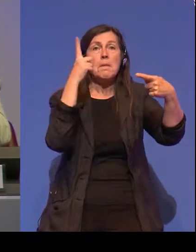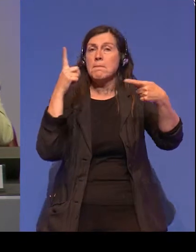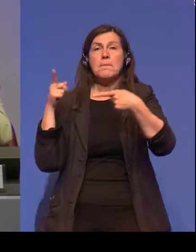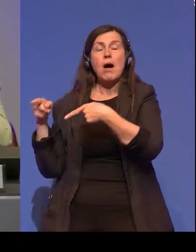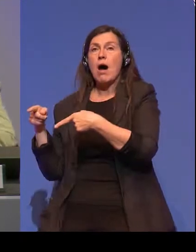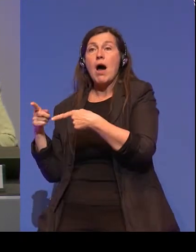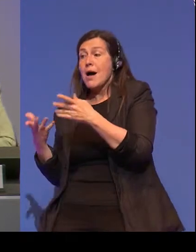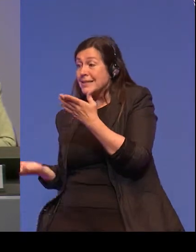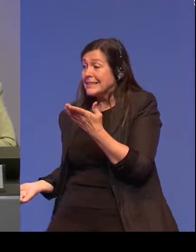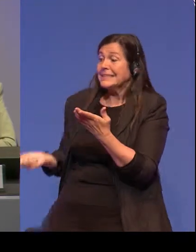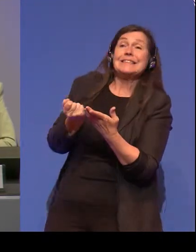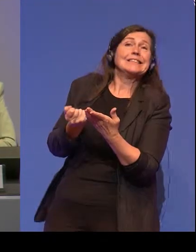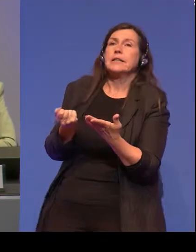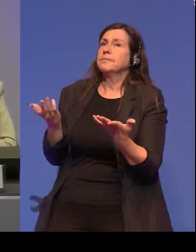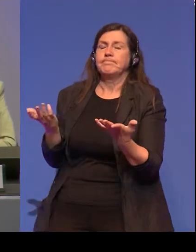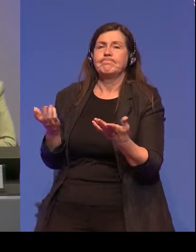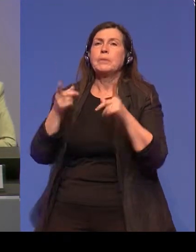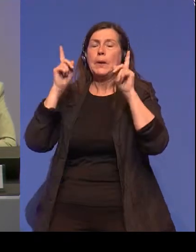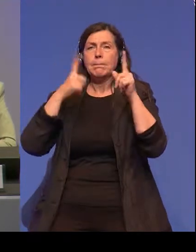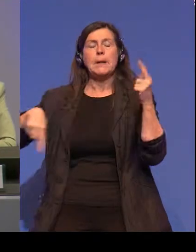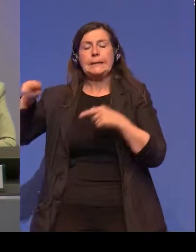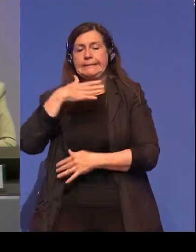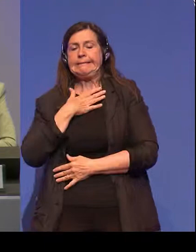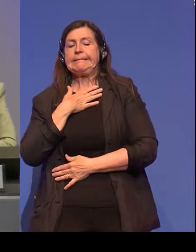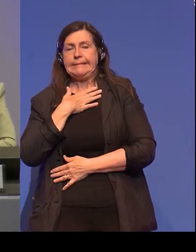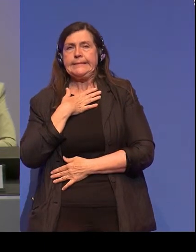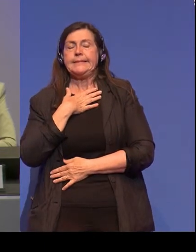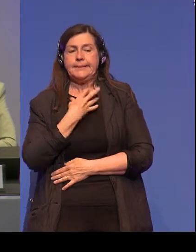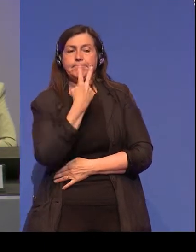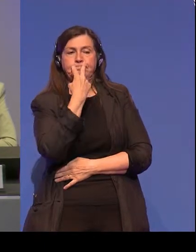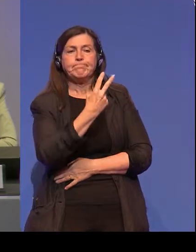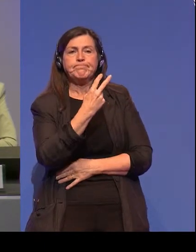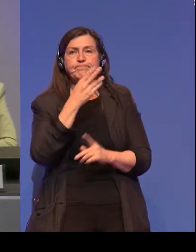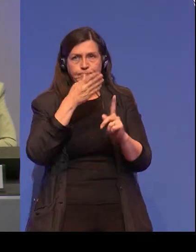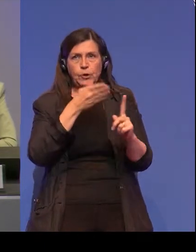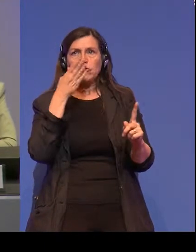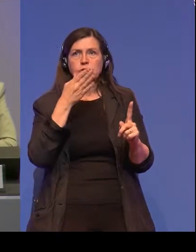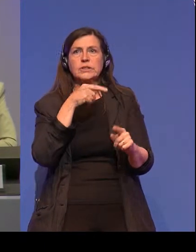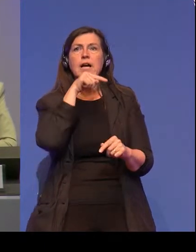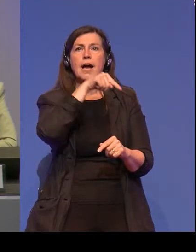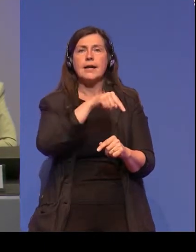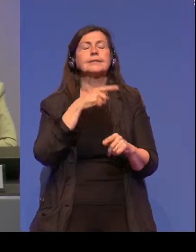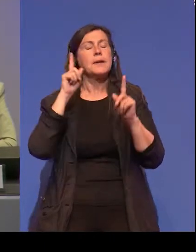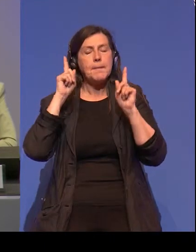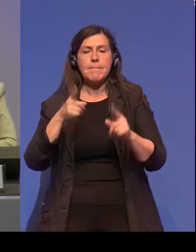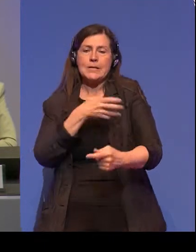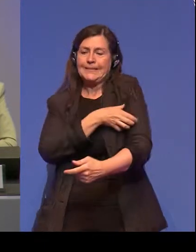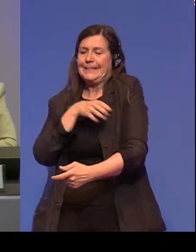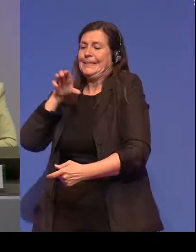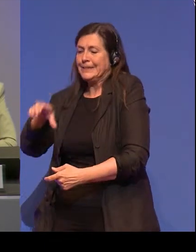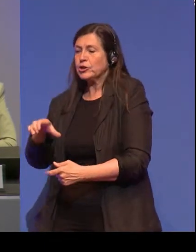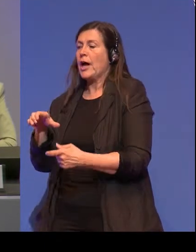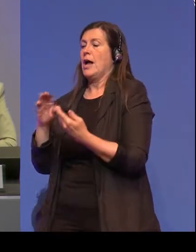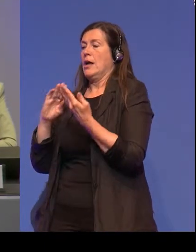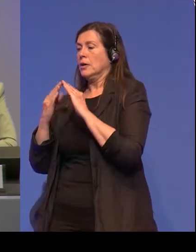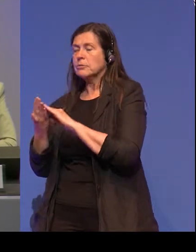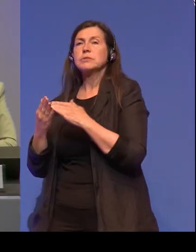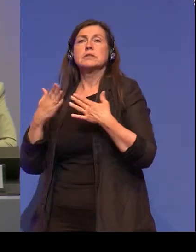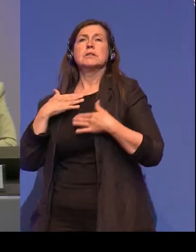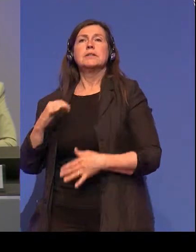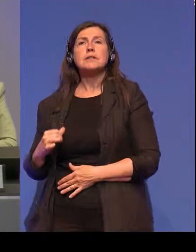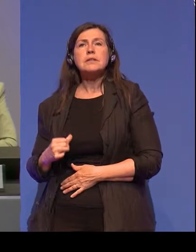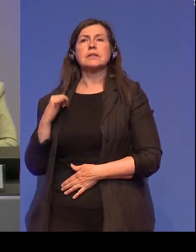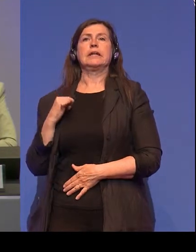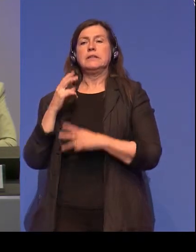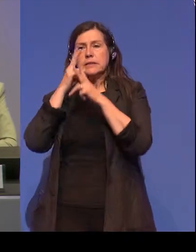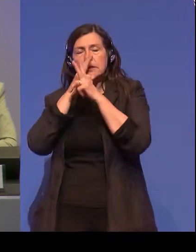need to recognize that our diverse identities and resources serve to strengthen our unity and dignity, and